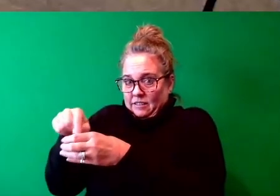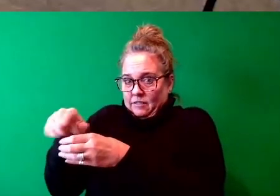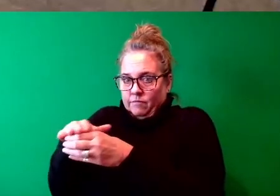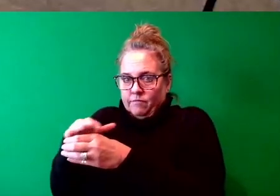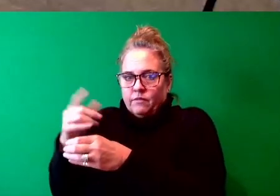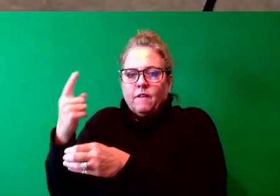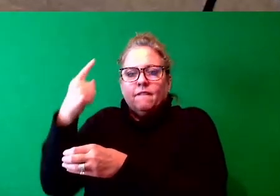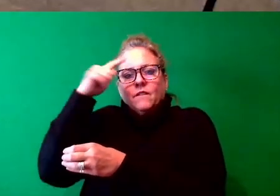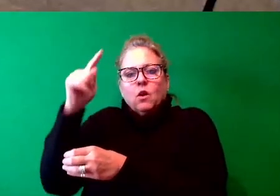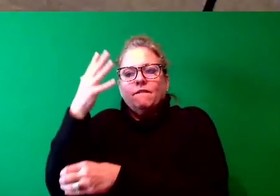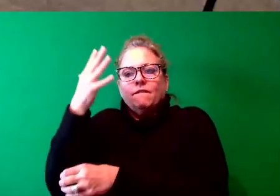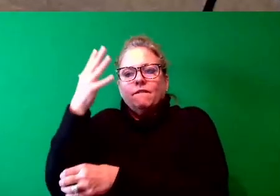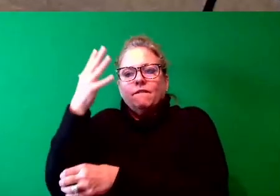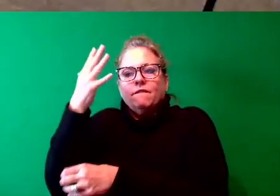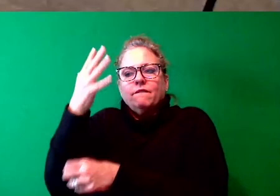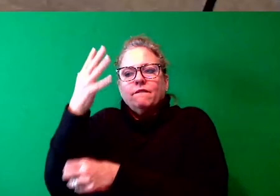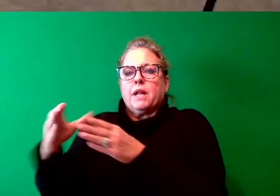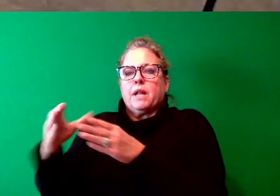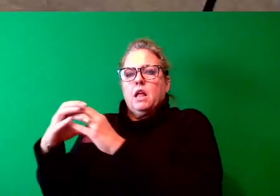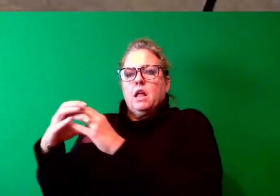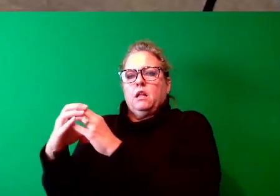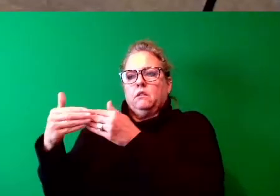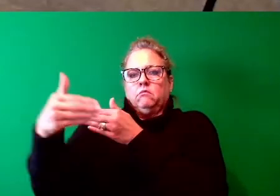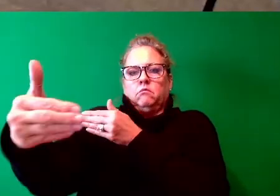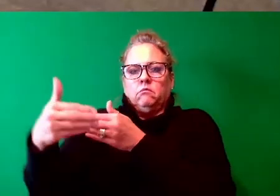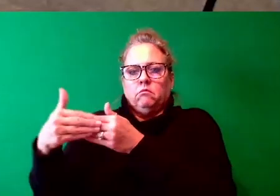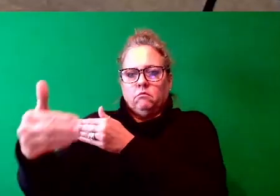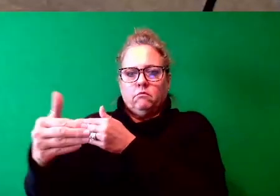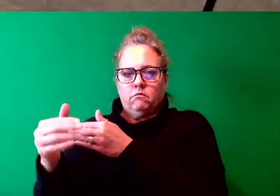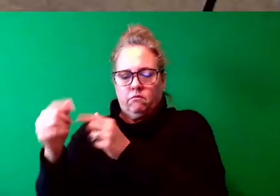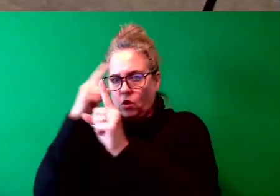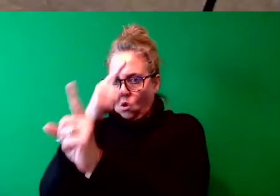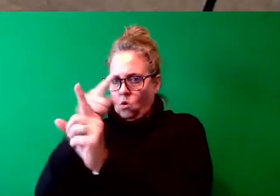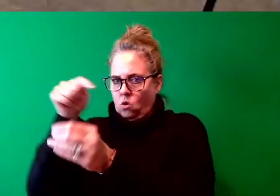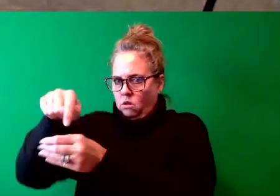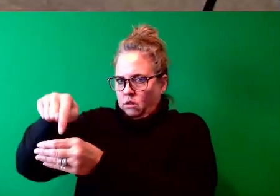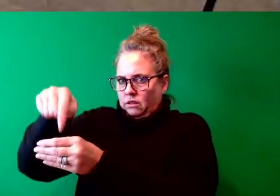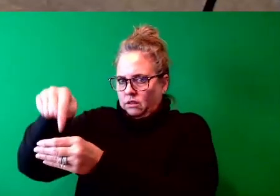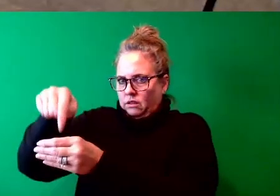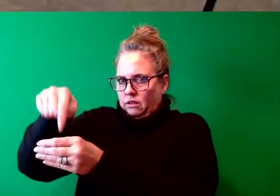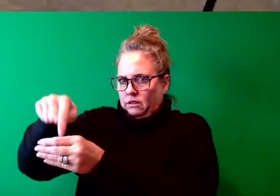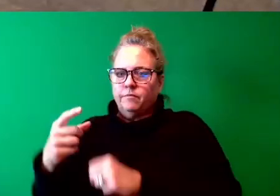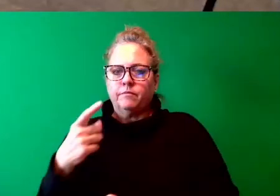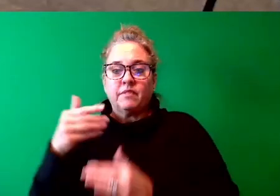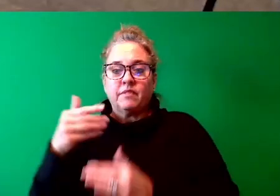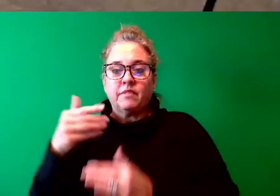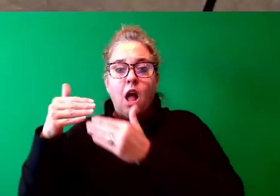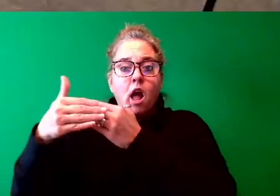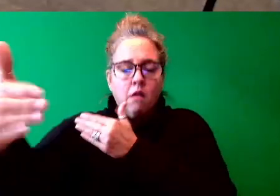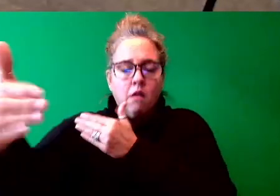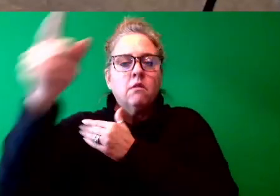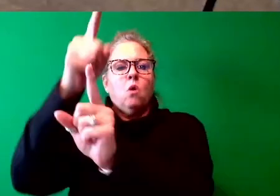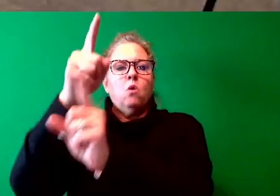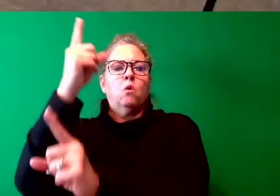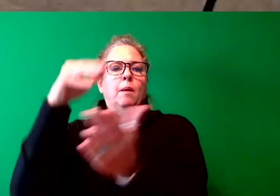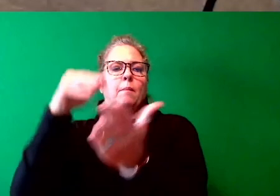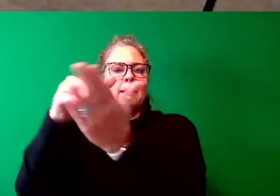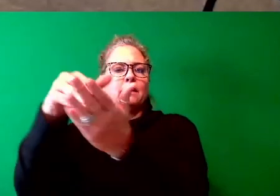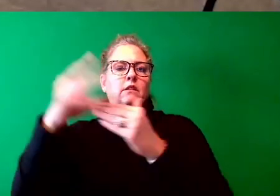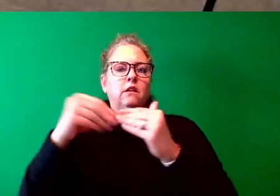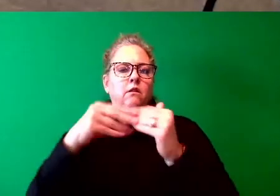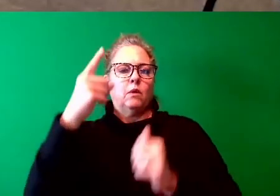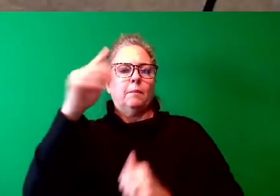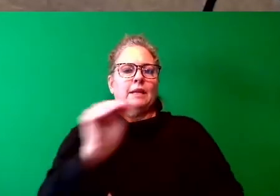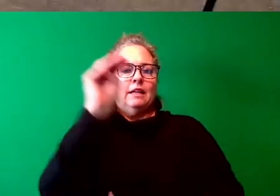million with county funding. So you're wanting Using. slide, I believe, 12.